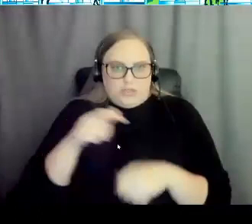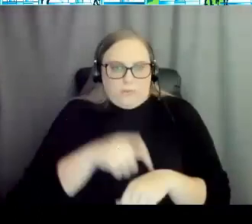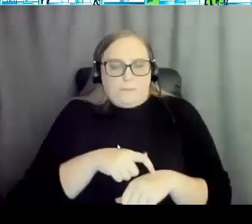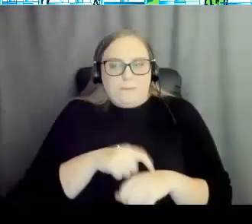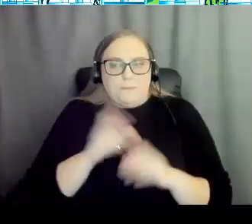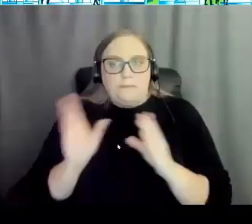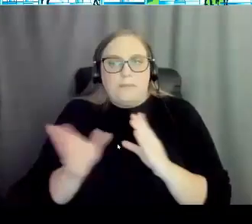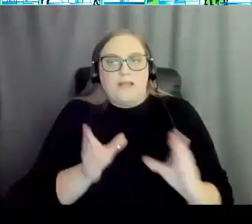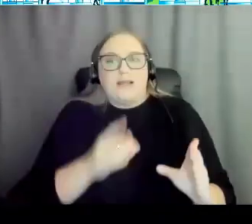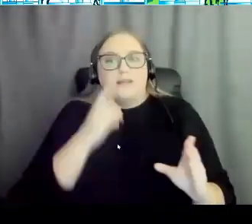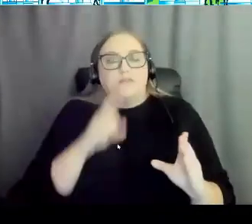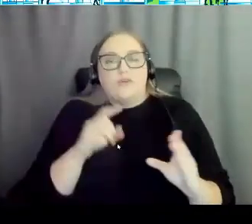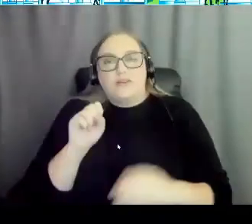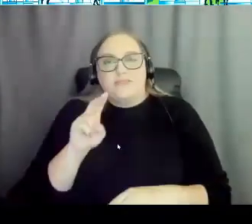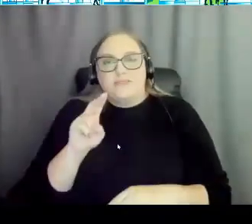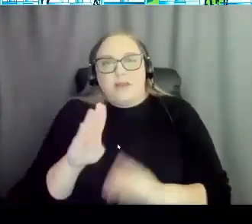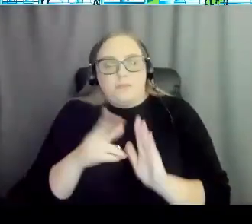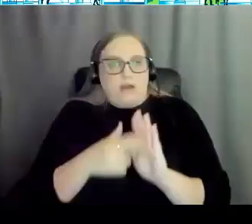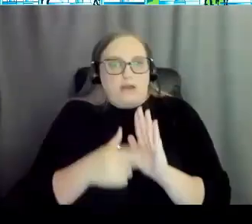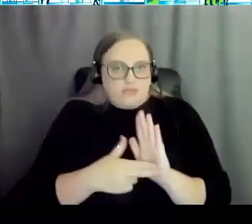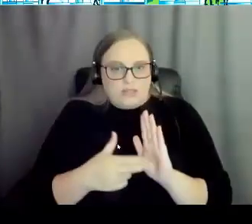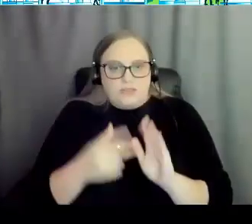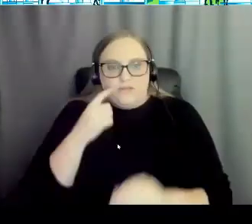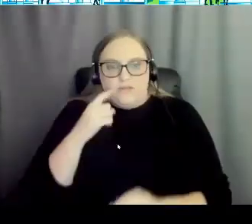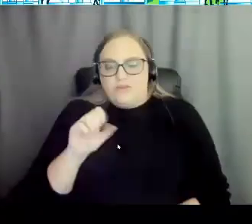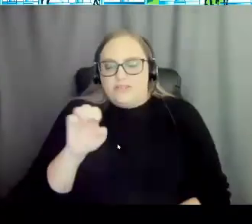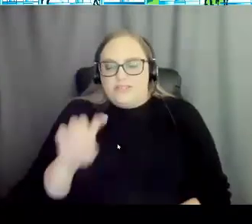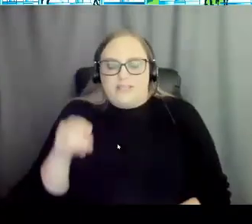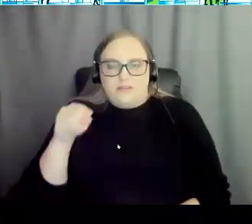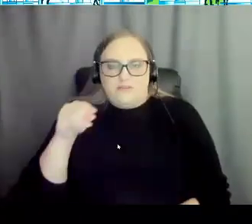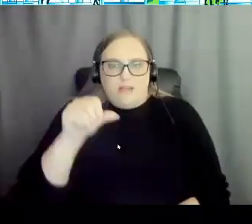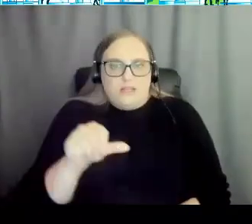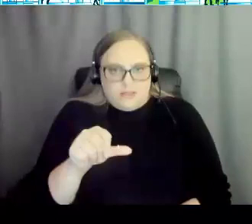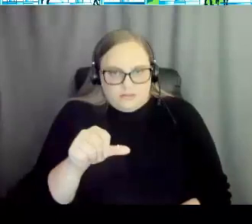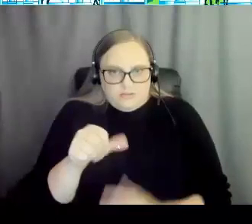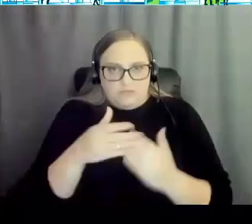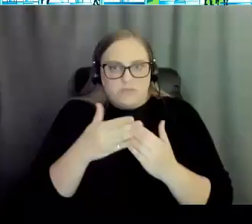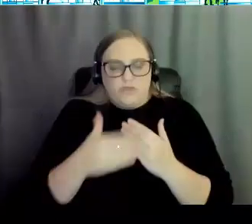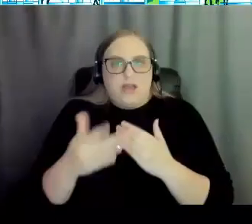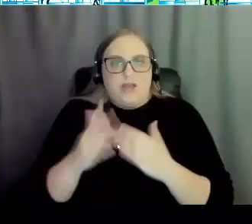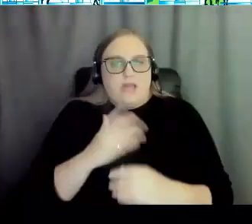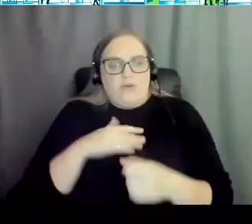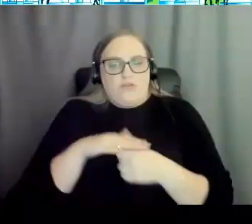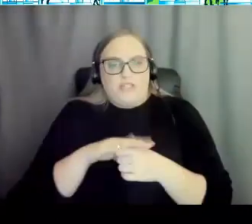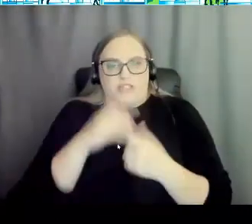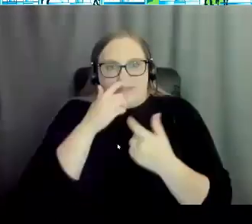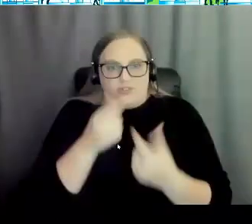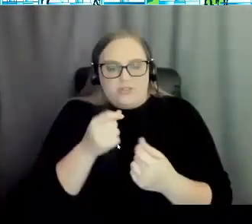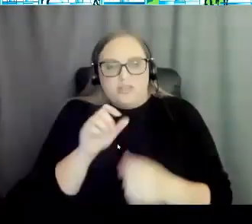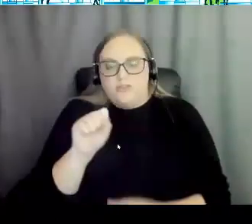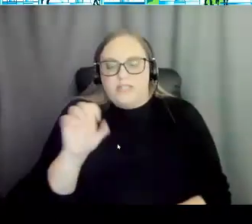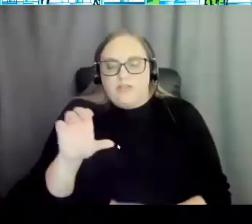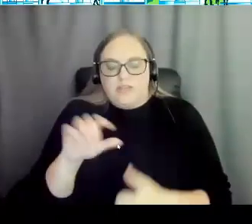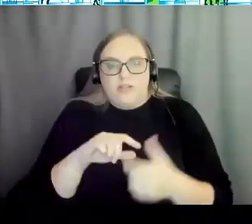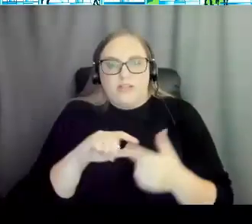for subcontracts for seed funding throughout our region of interest, which is South Carolina